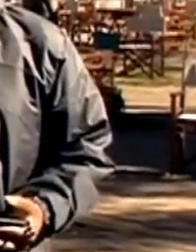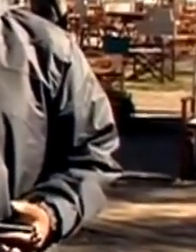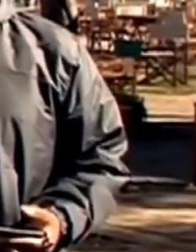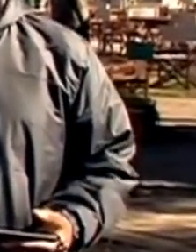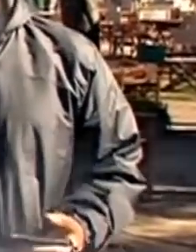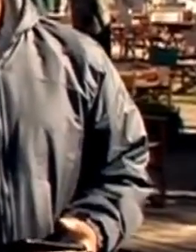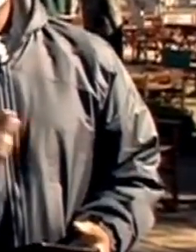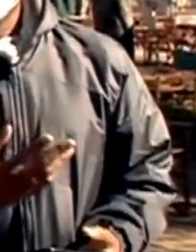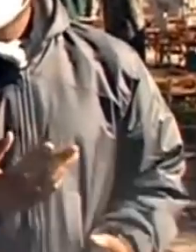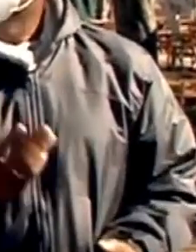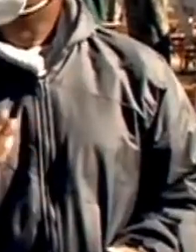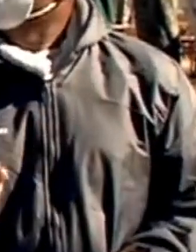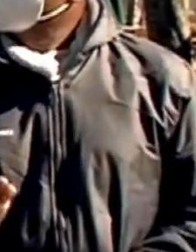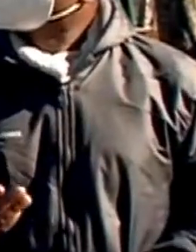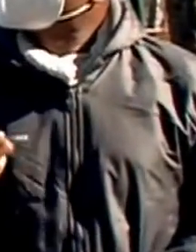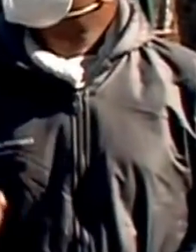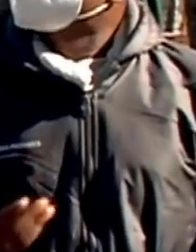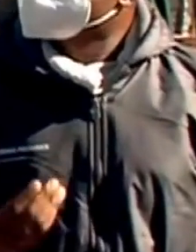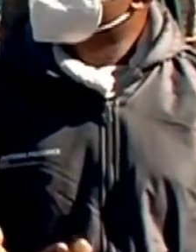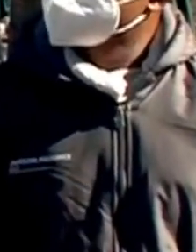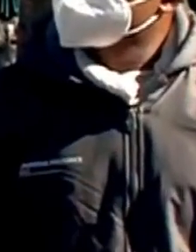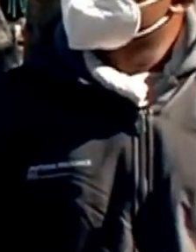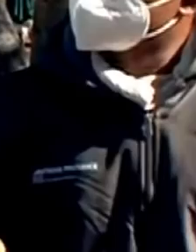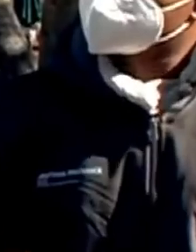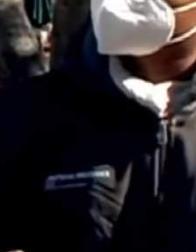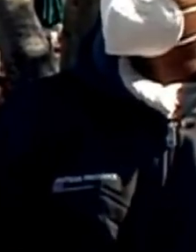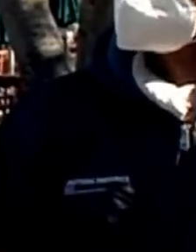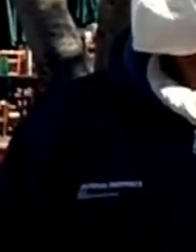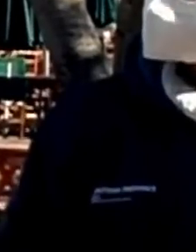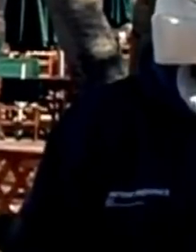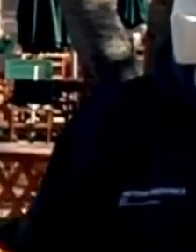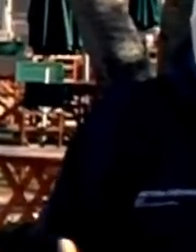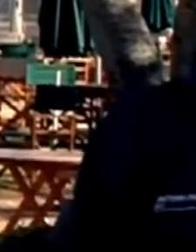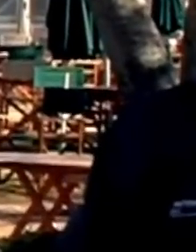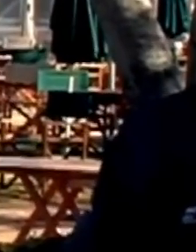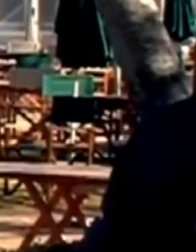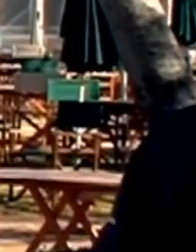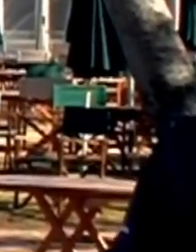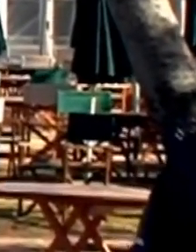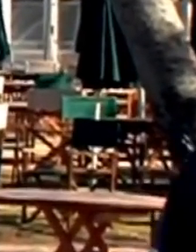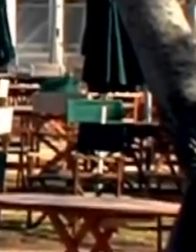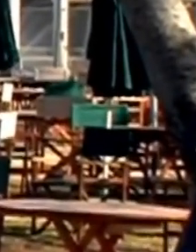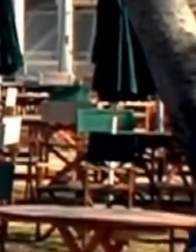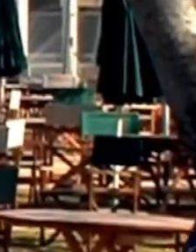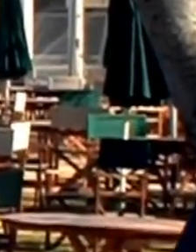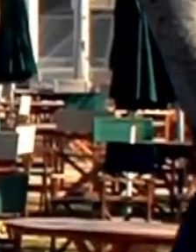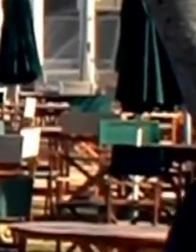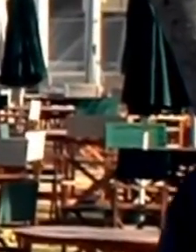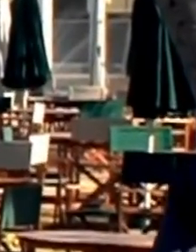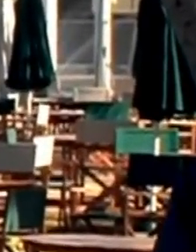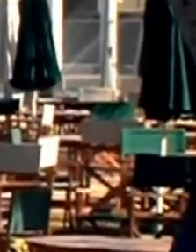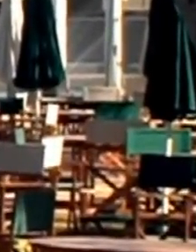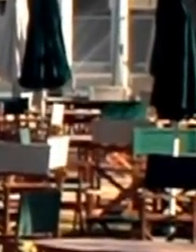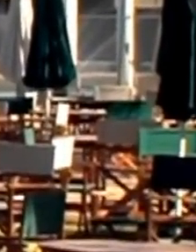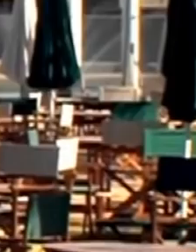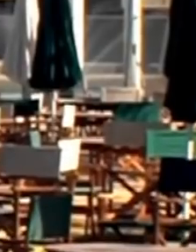going to allow them to just ask one or two clarity-seeking questions so that they get to understand better your situation. Okay. So you can